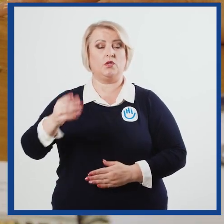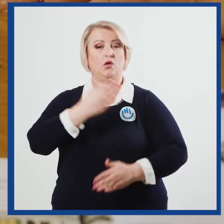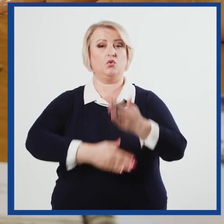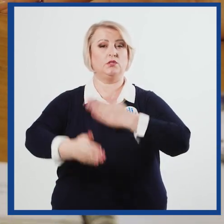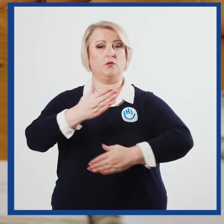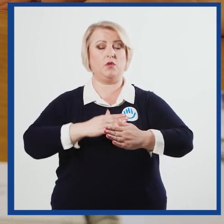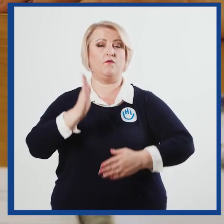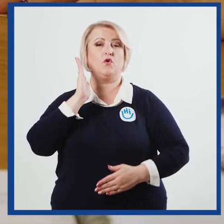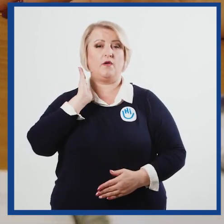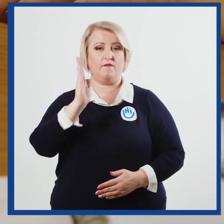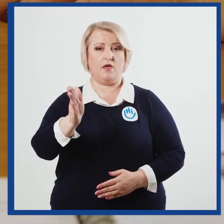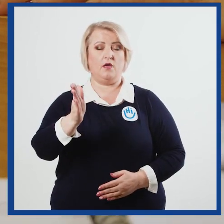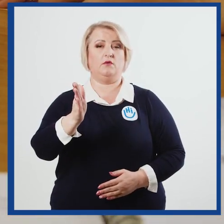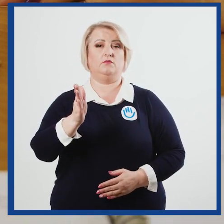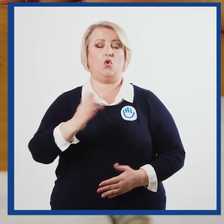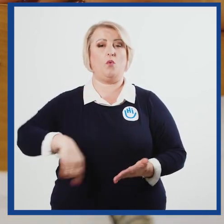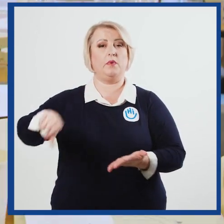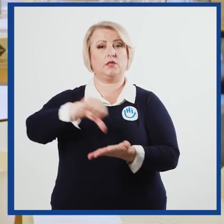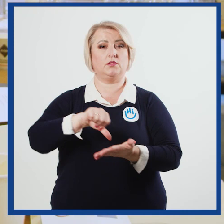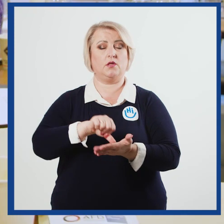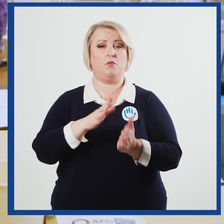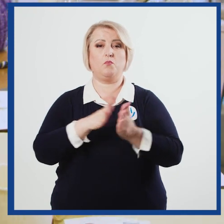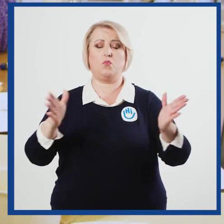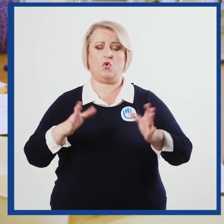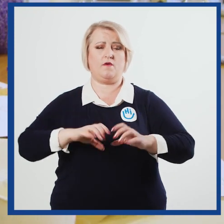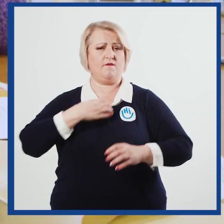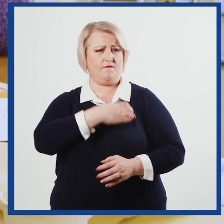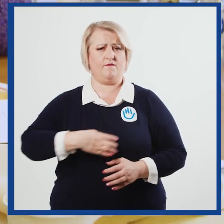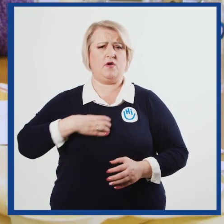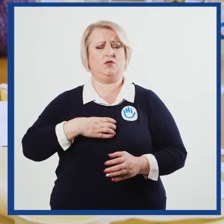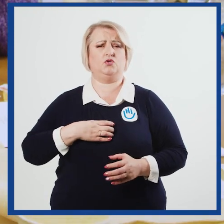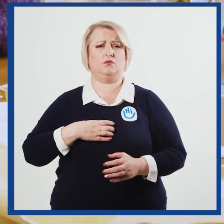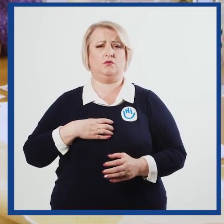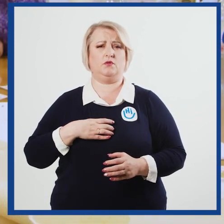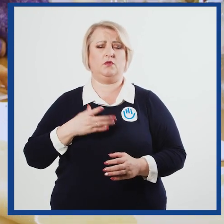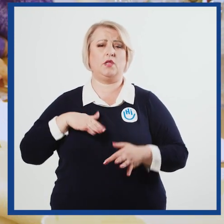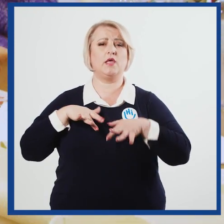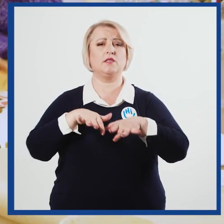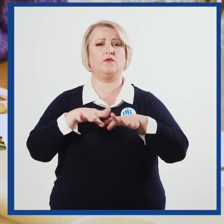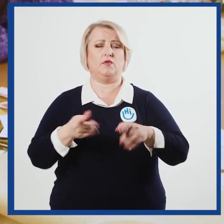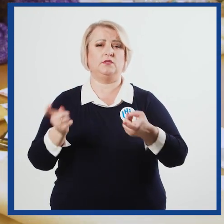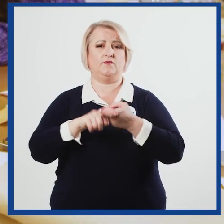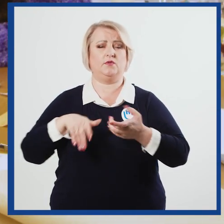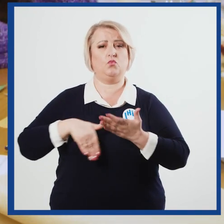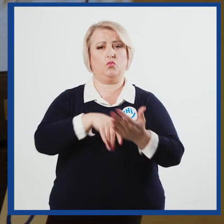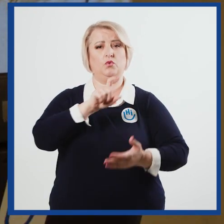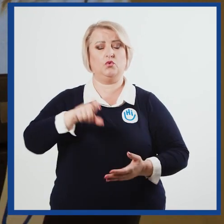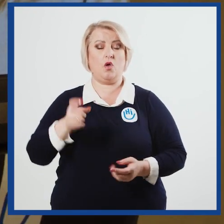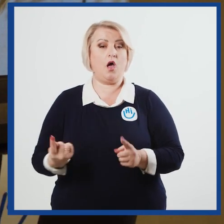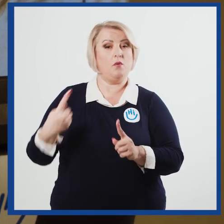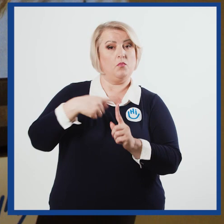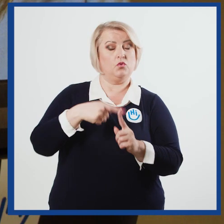that persons with disabilities have more meaningful participation in humanitarian